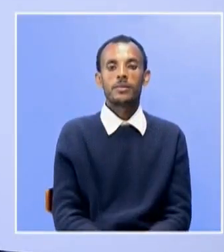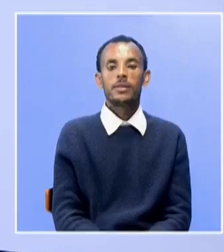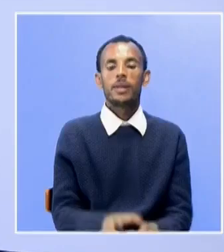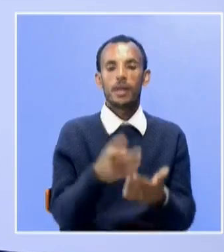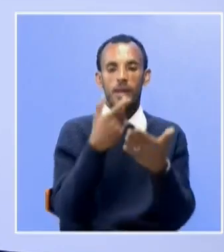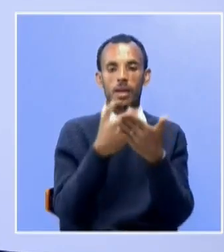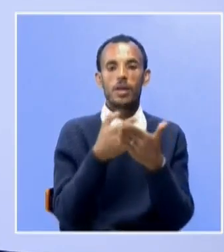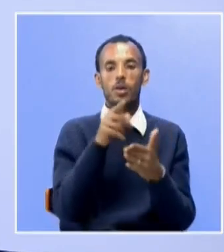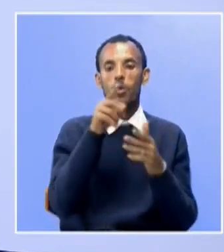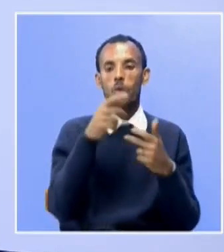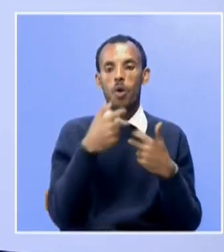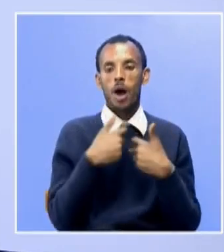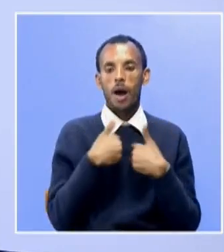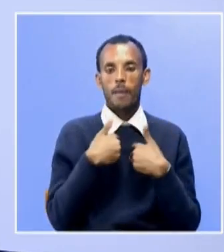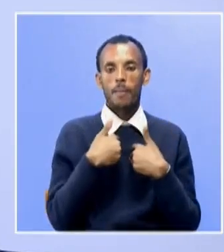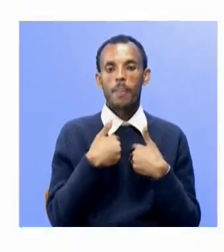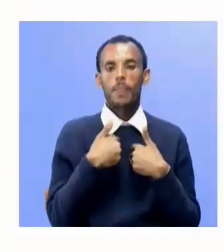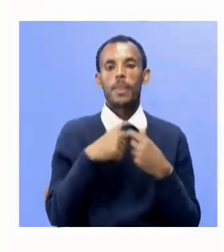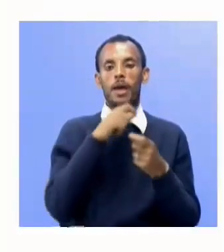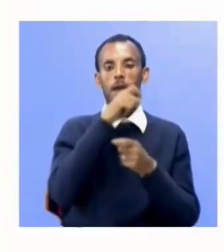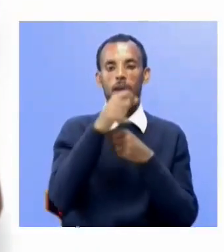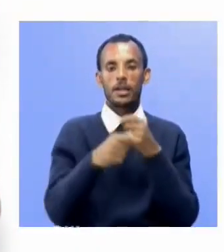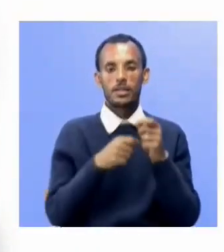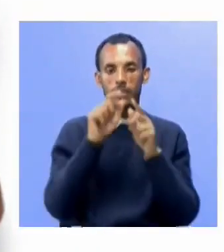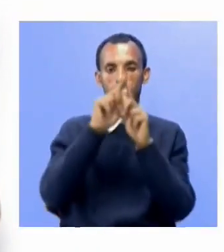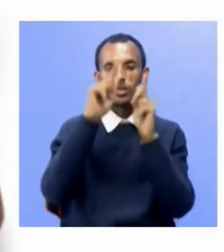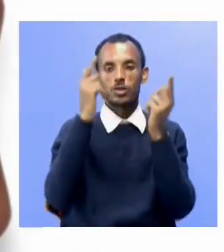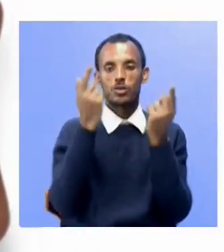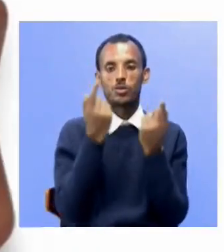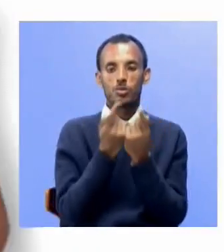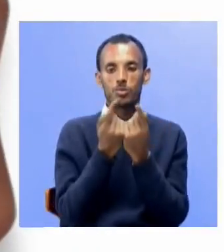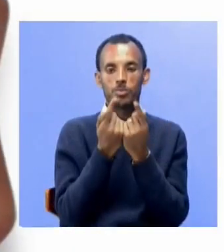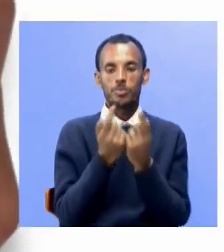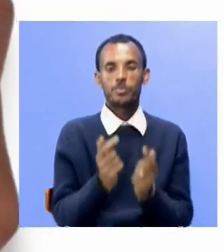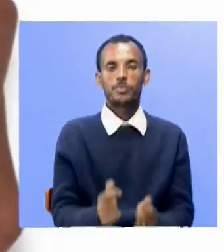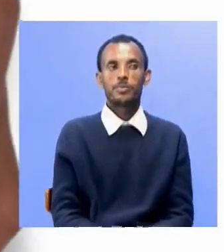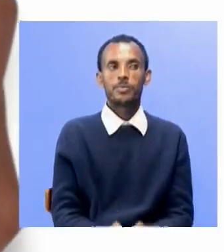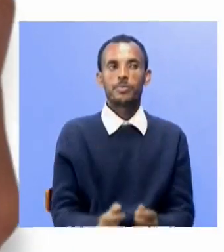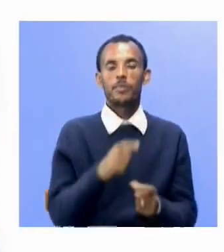Here we have age group,